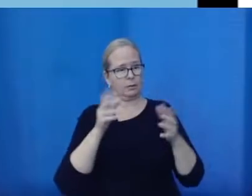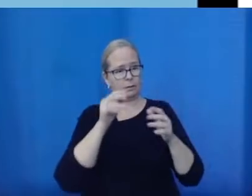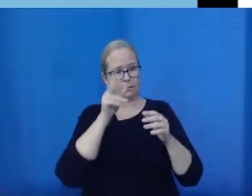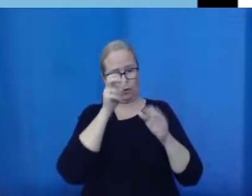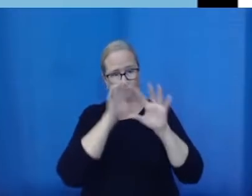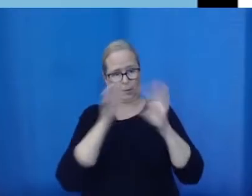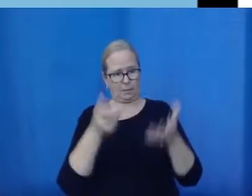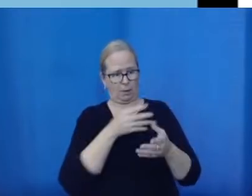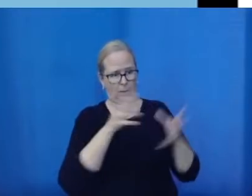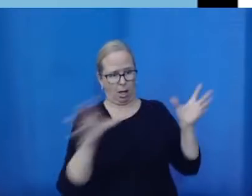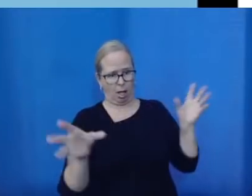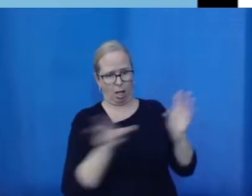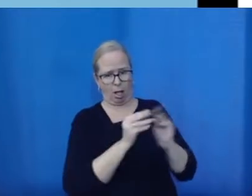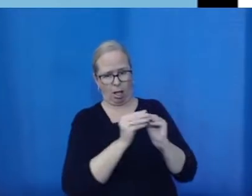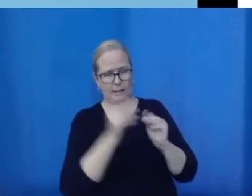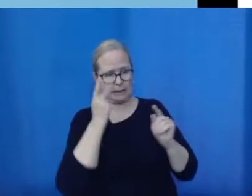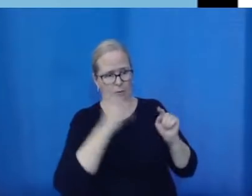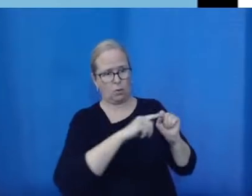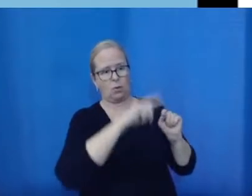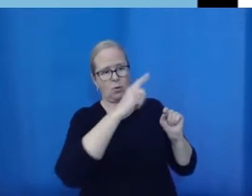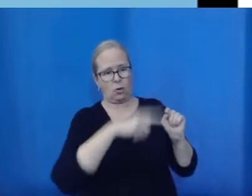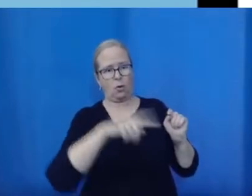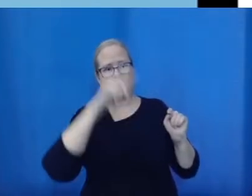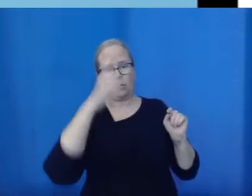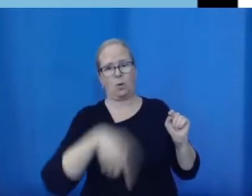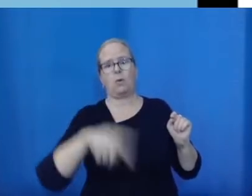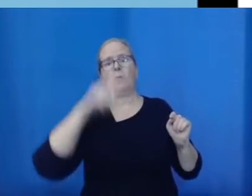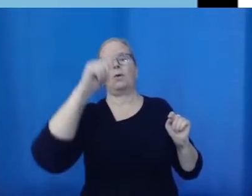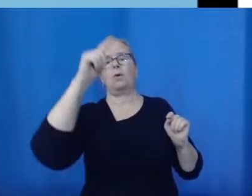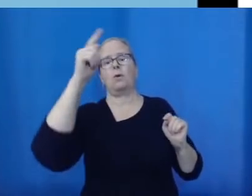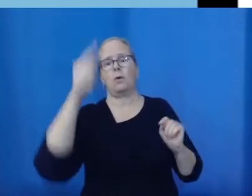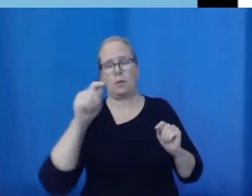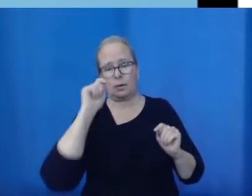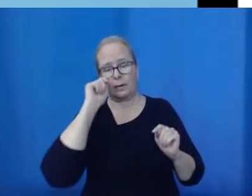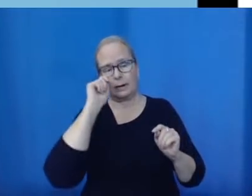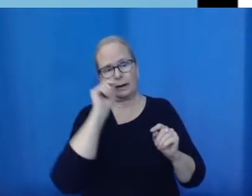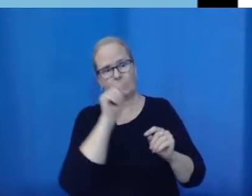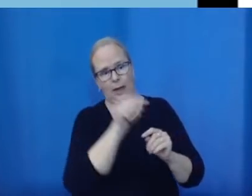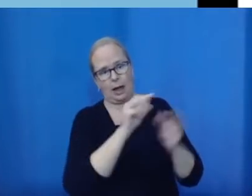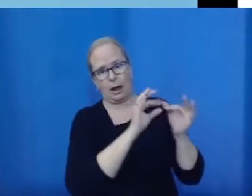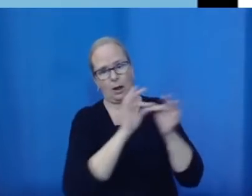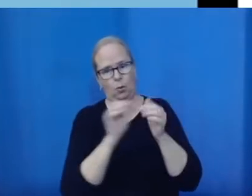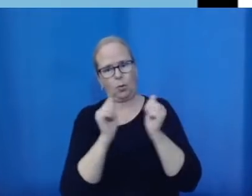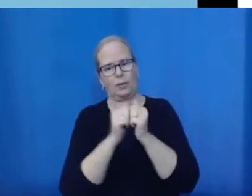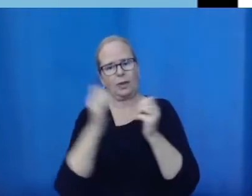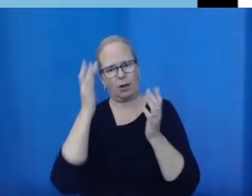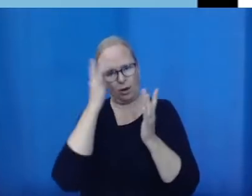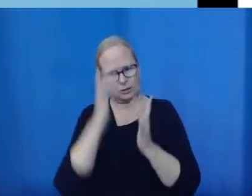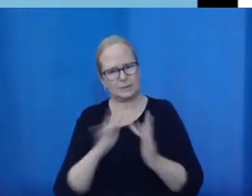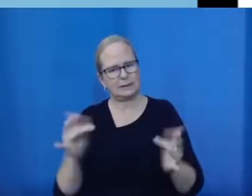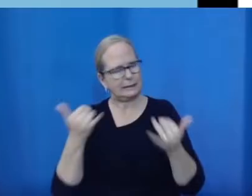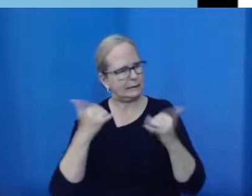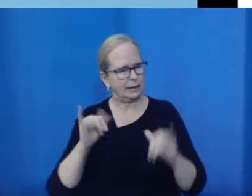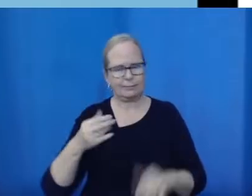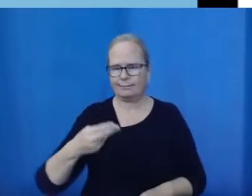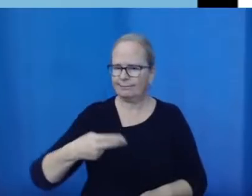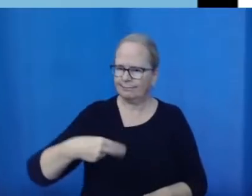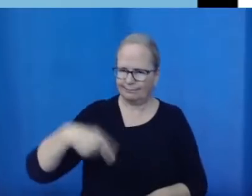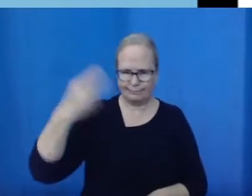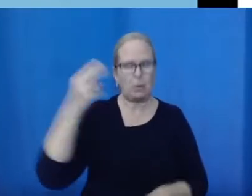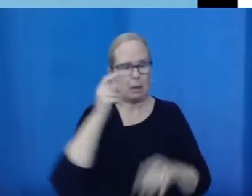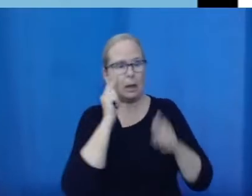higher, remain much higher, even today, even with the slight drops that we've seen, much higher than any other wave. Next slide,